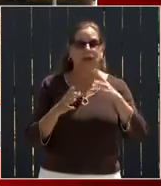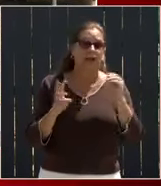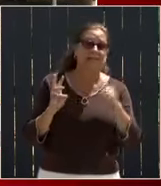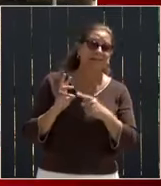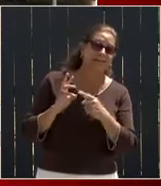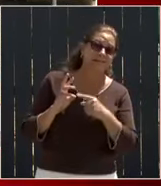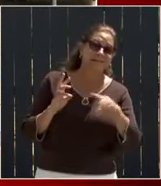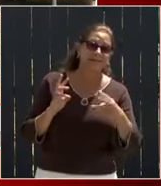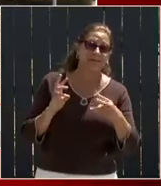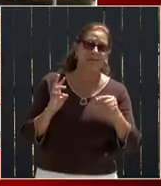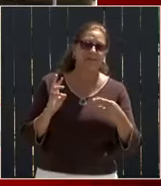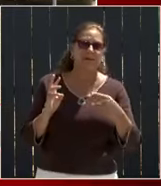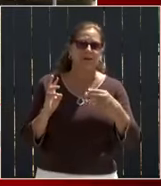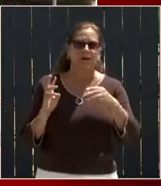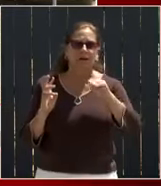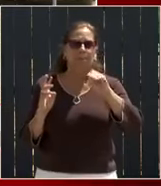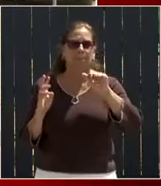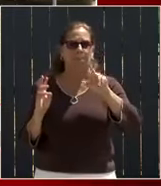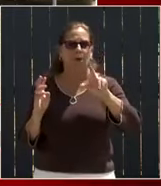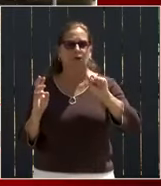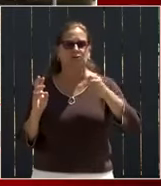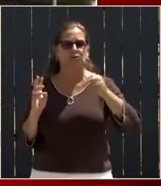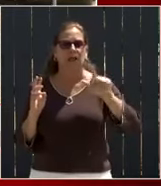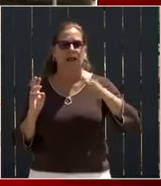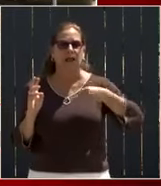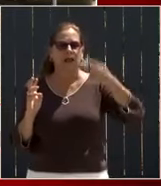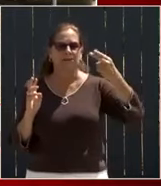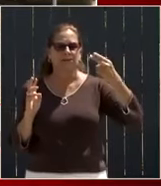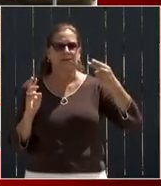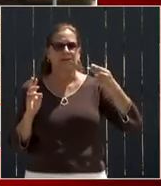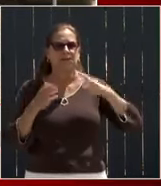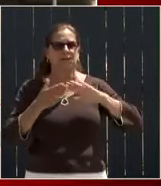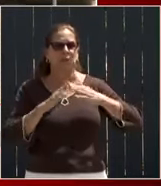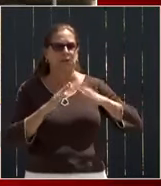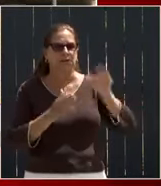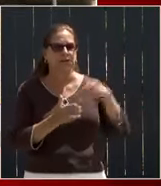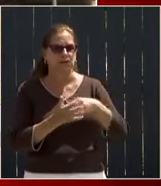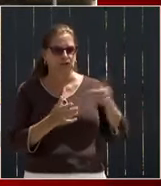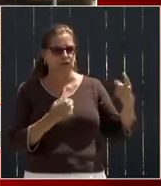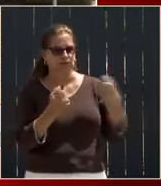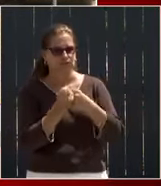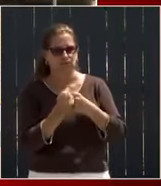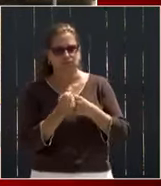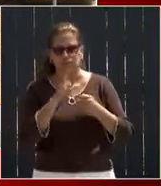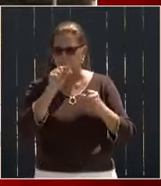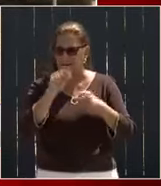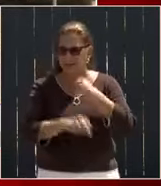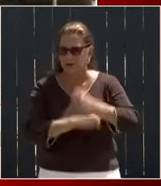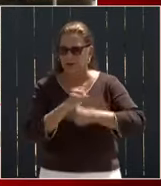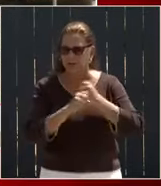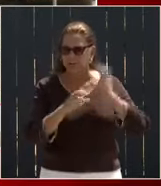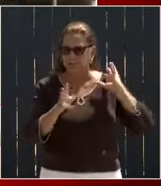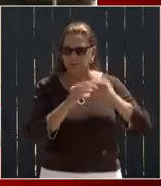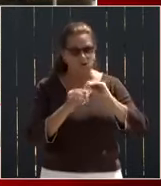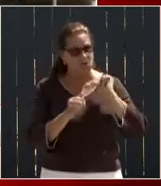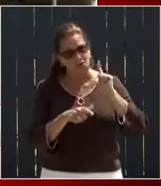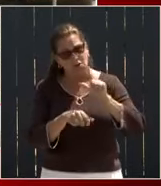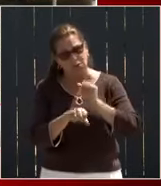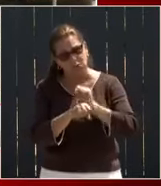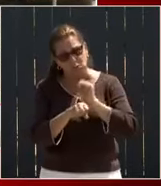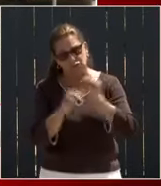by Babatunde Oloyade. We have been working on this project together for 20 years. We have all become